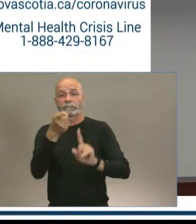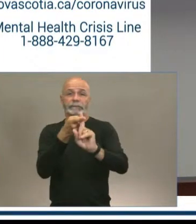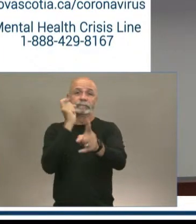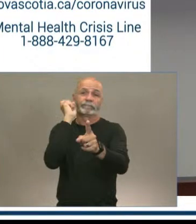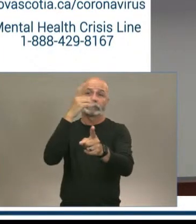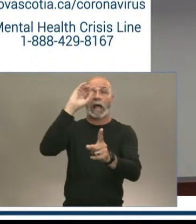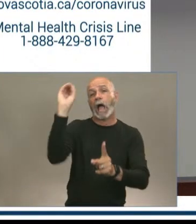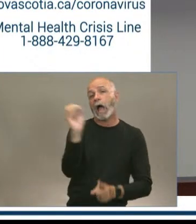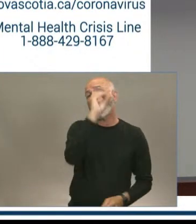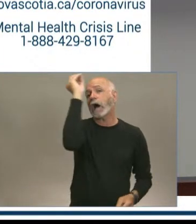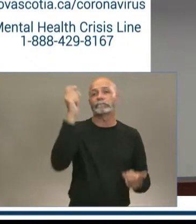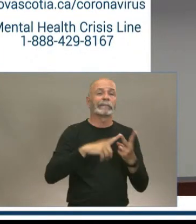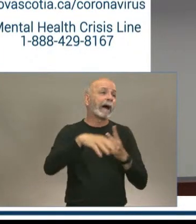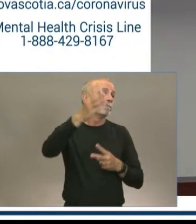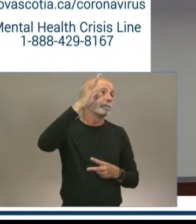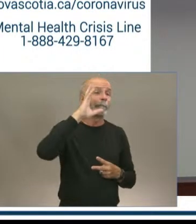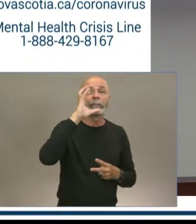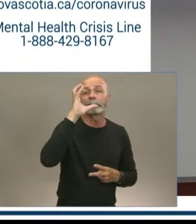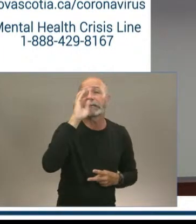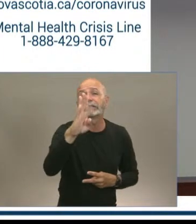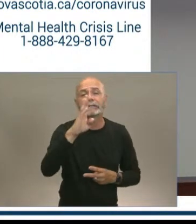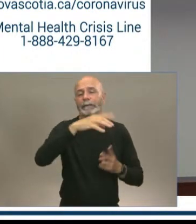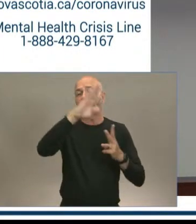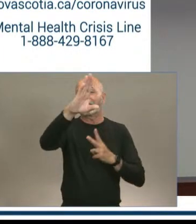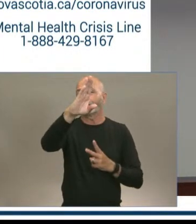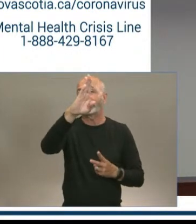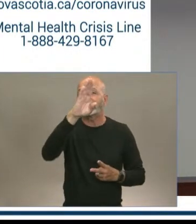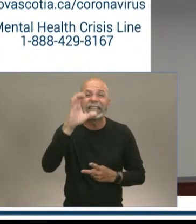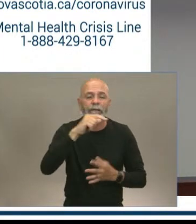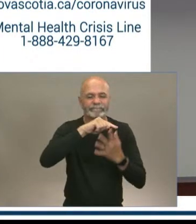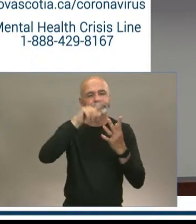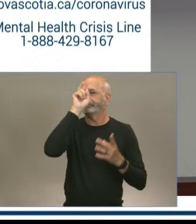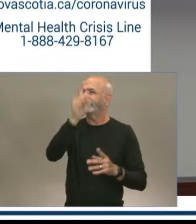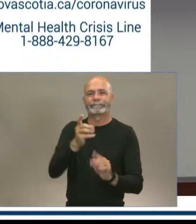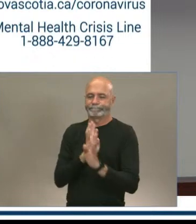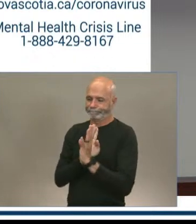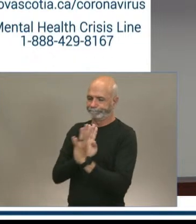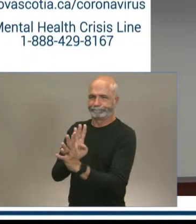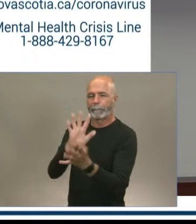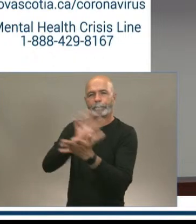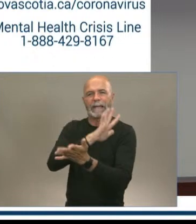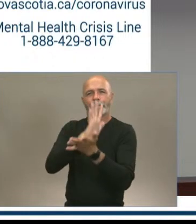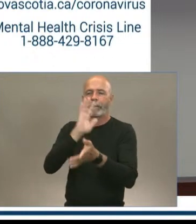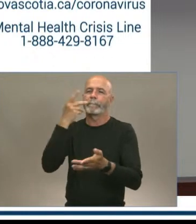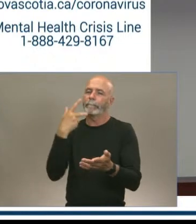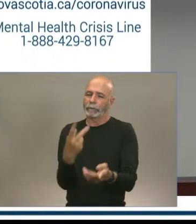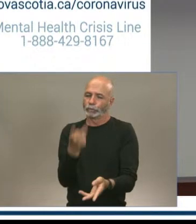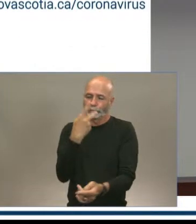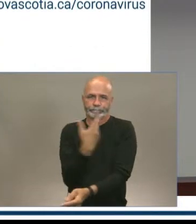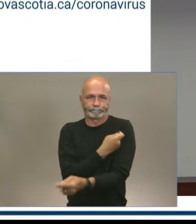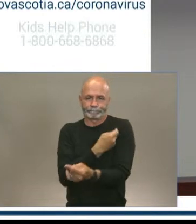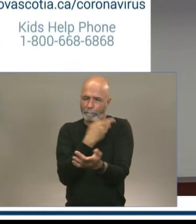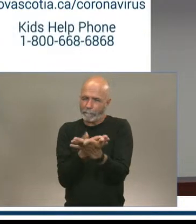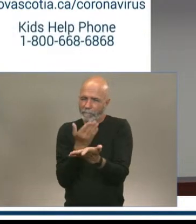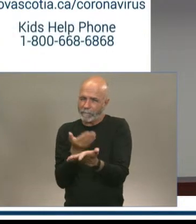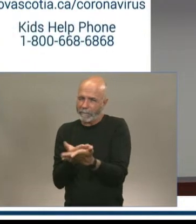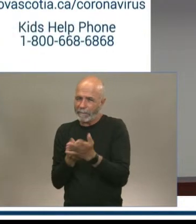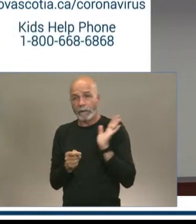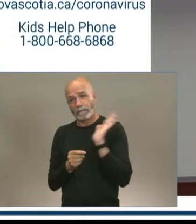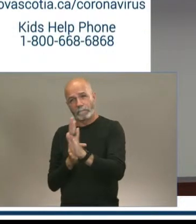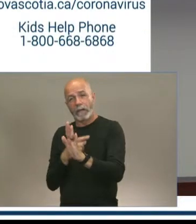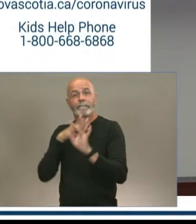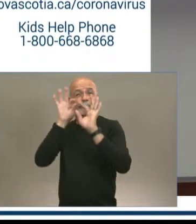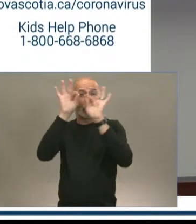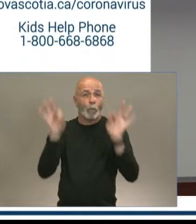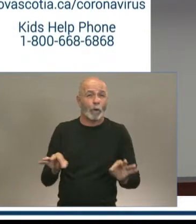you have to understand there's a good chance you might get stopped. That you have to have your proof of your safe arrival permission